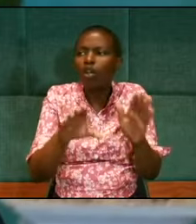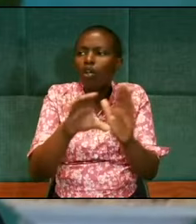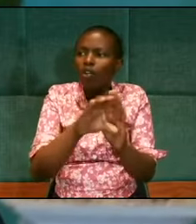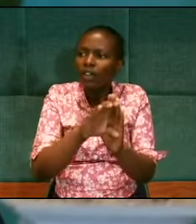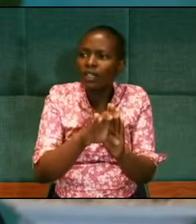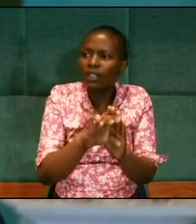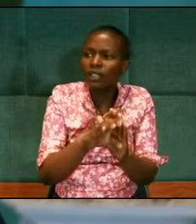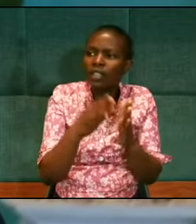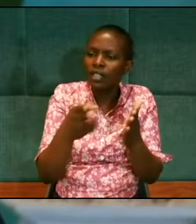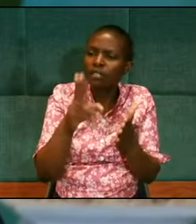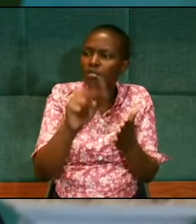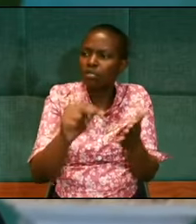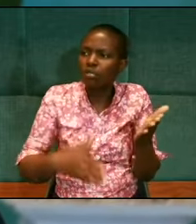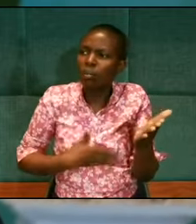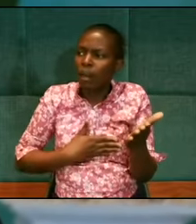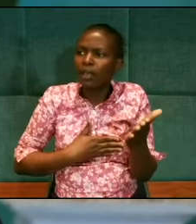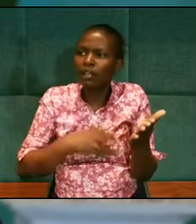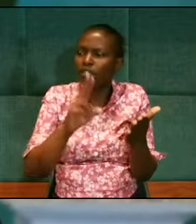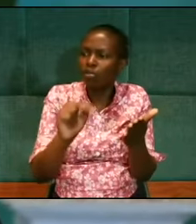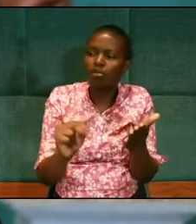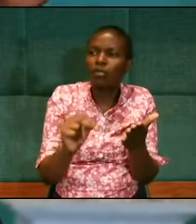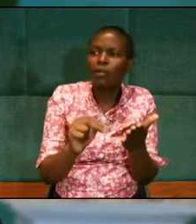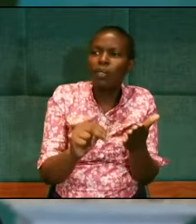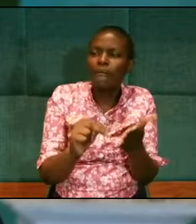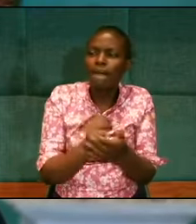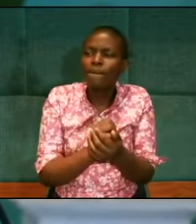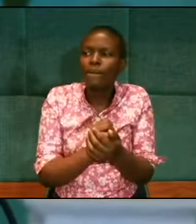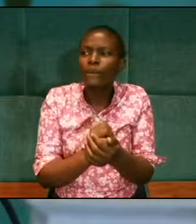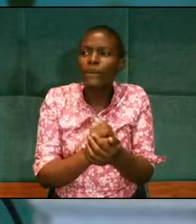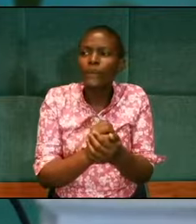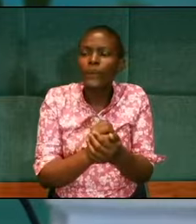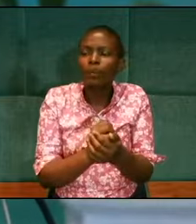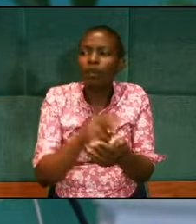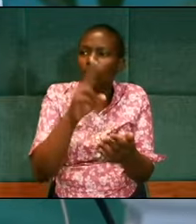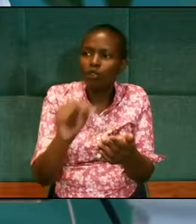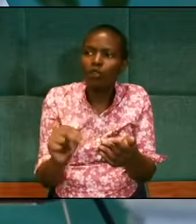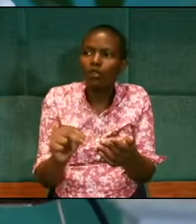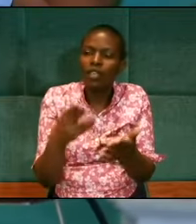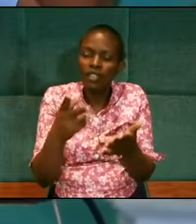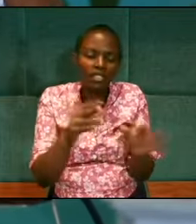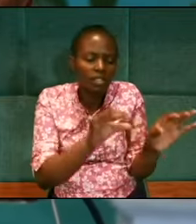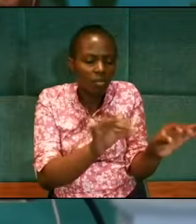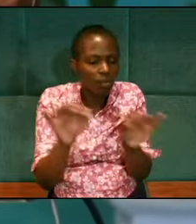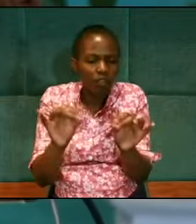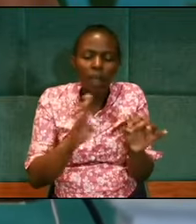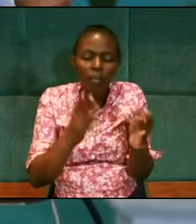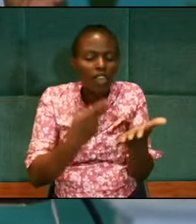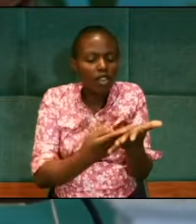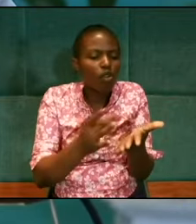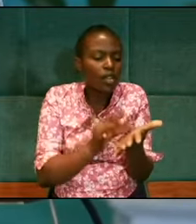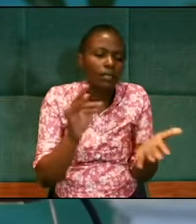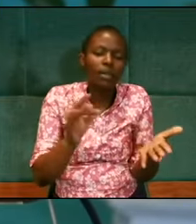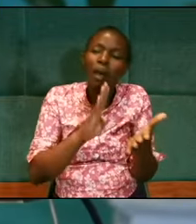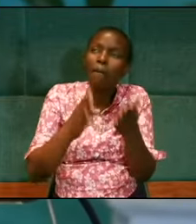not driven by Hollywood, driven by Collywood, Gallywood, Nollywood. No, driven by the Holy Spirit and